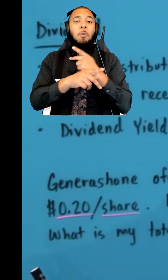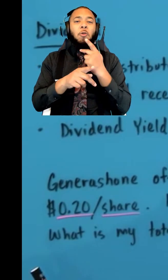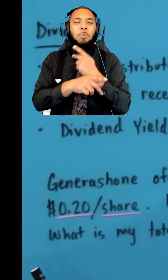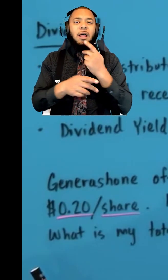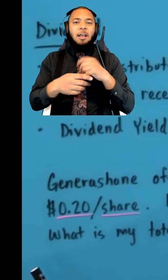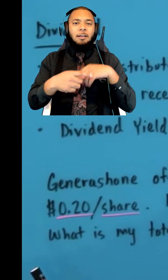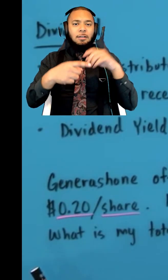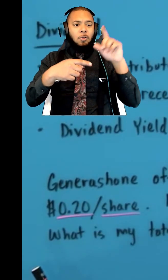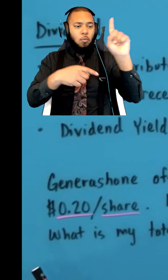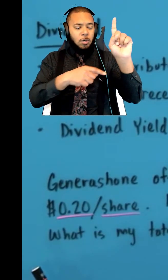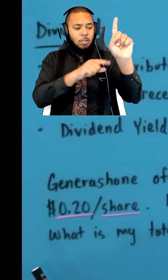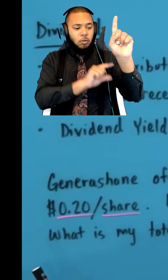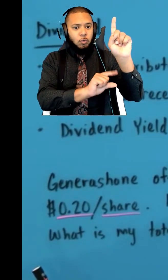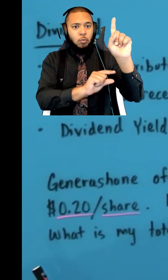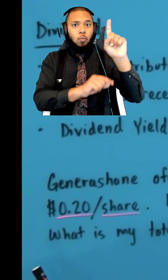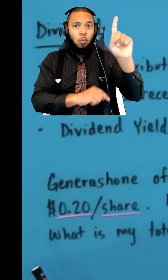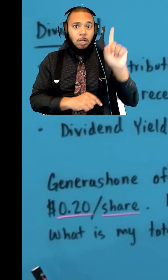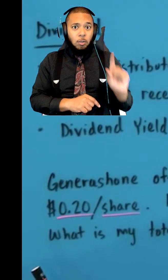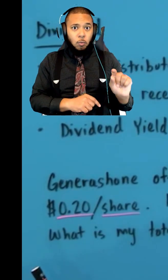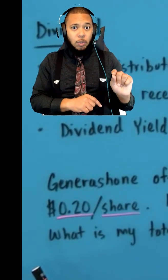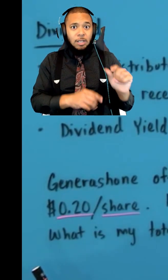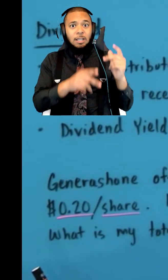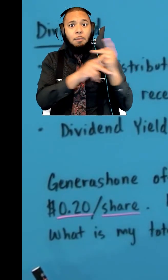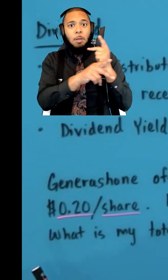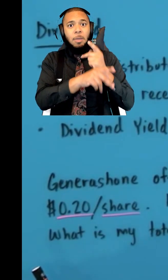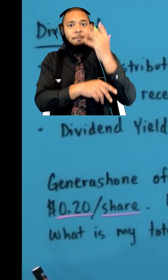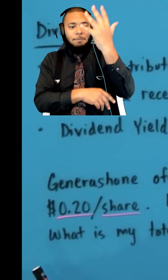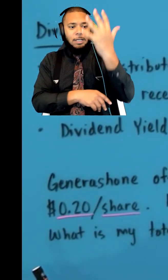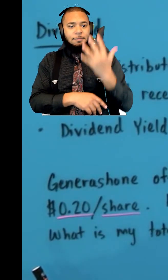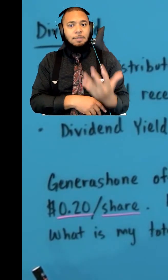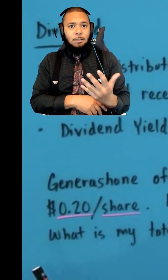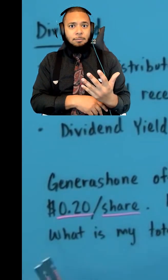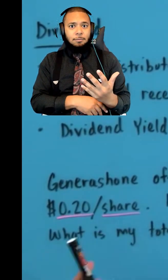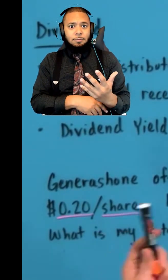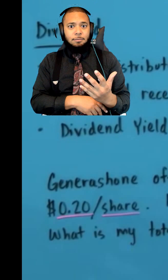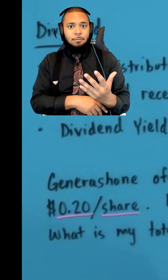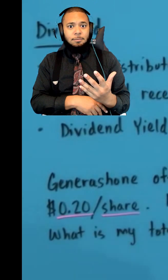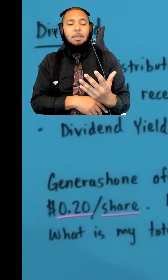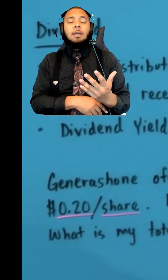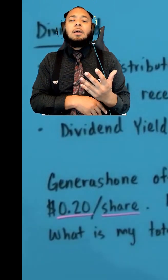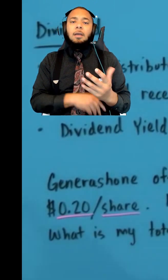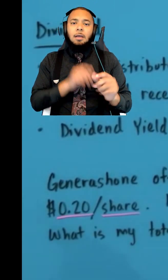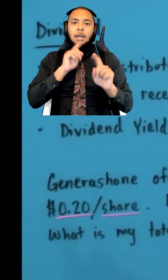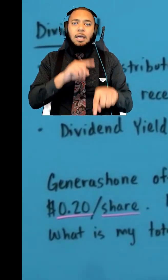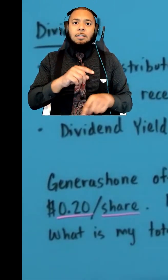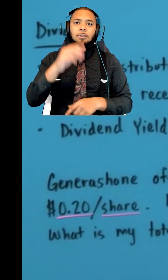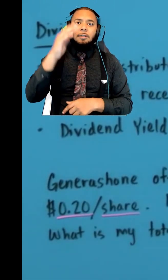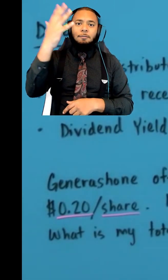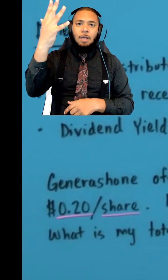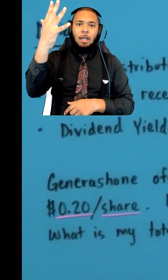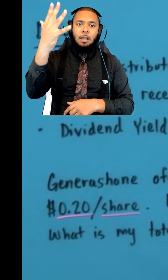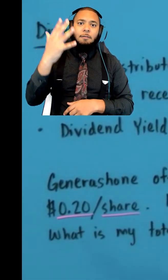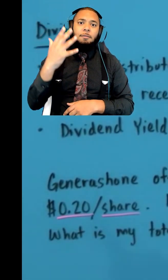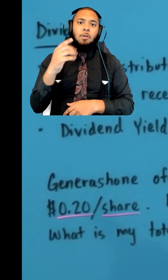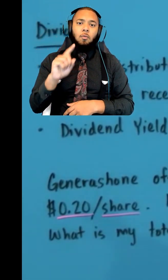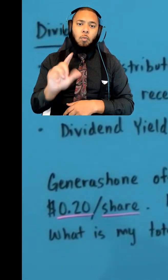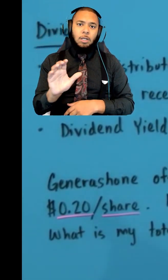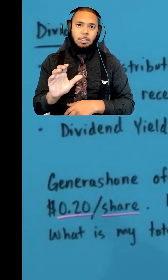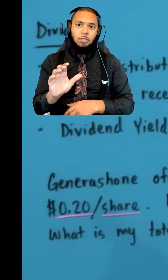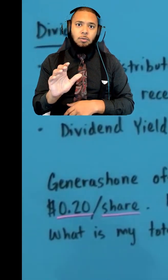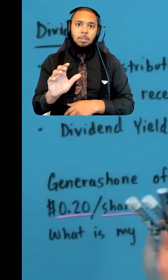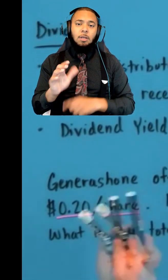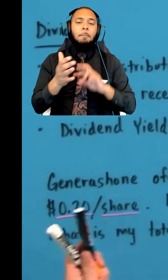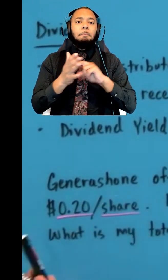to the denominator, we got to do it to the numerator. So we have 5 out of 100, which gives us 5%. So